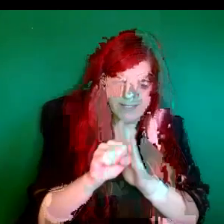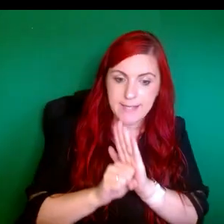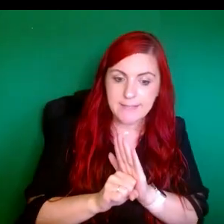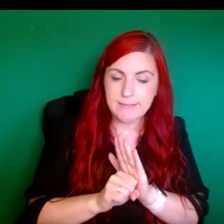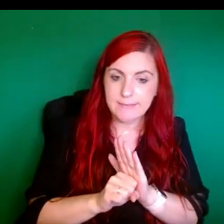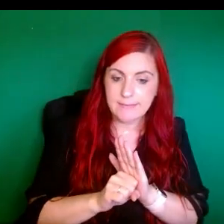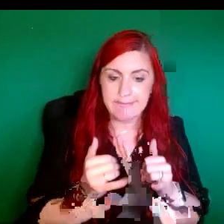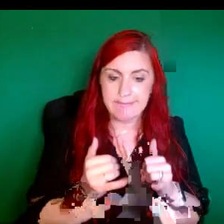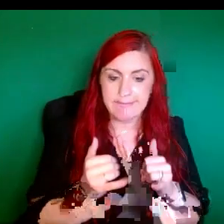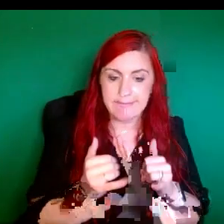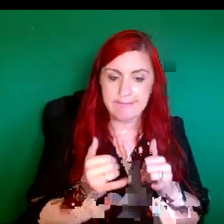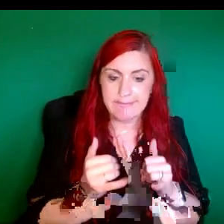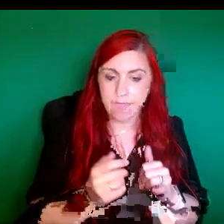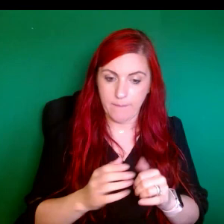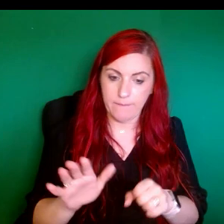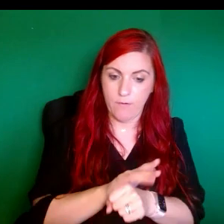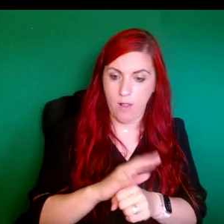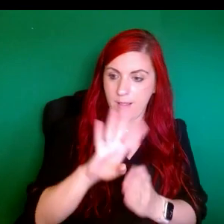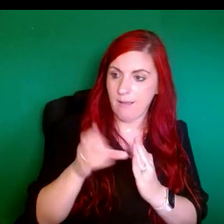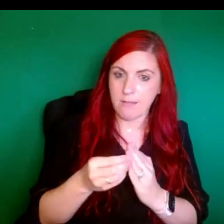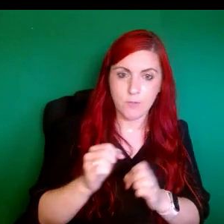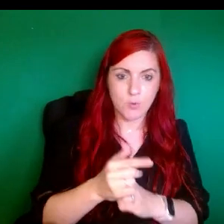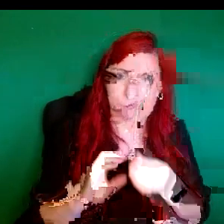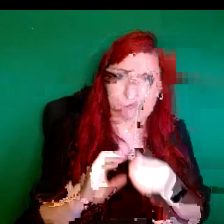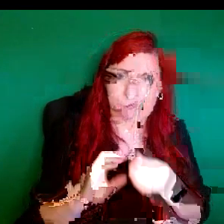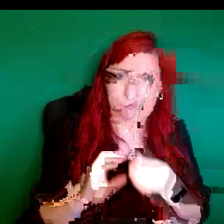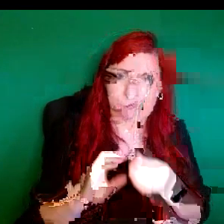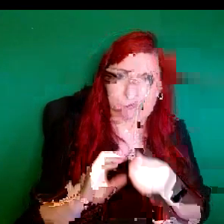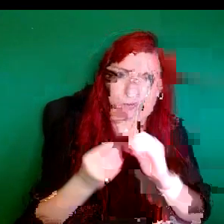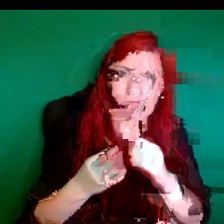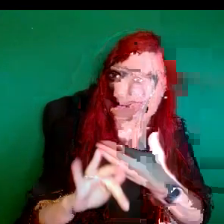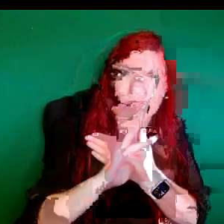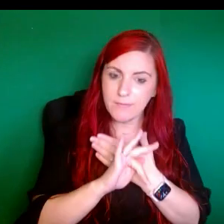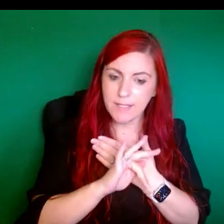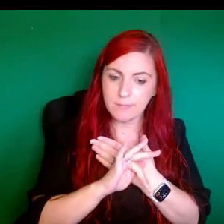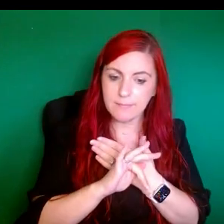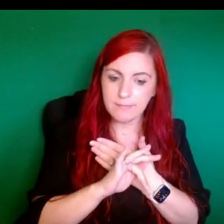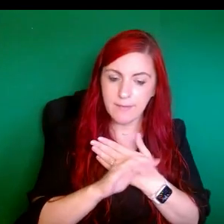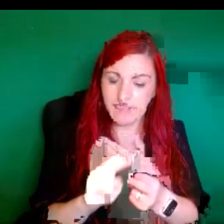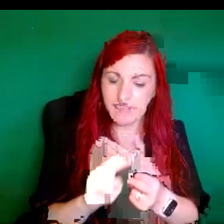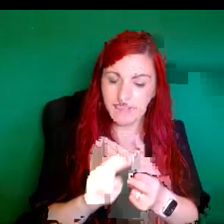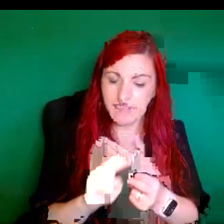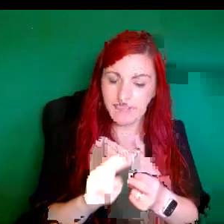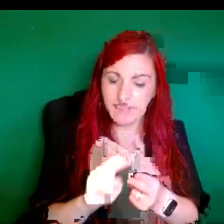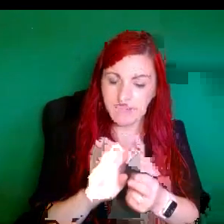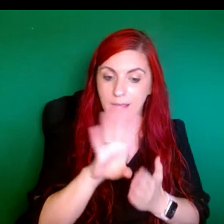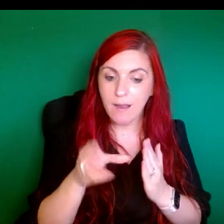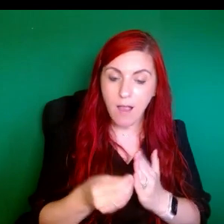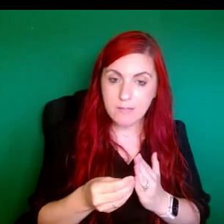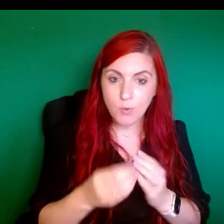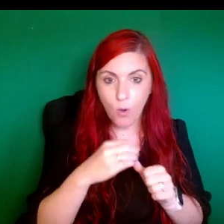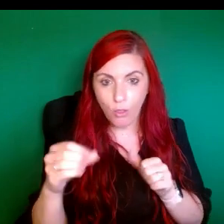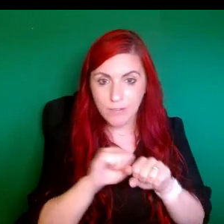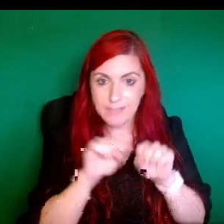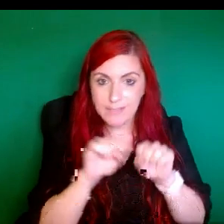the individual, and has a rate. So by giving full to organizations that create safety,